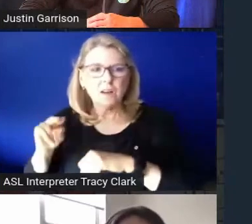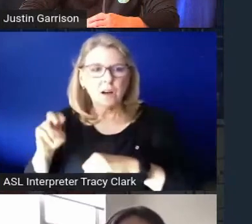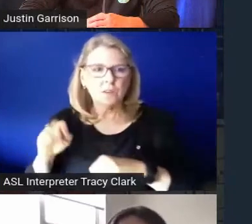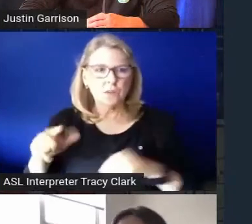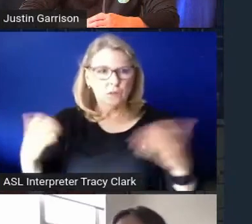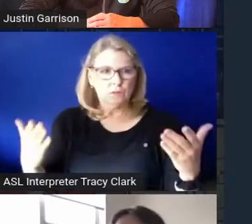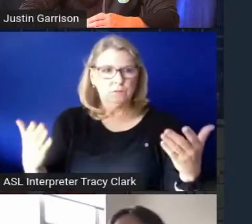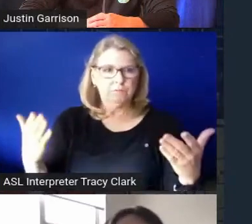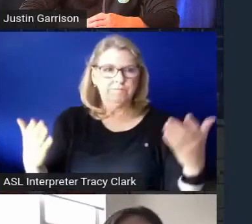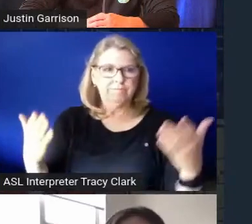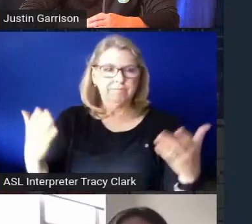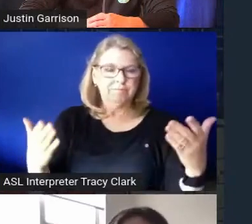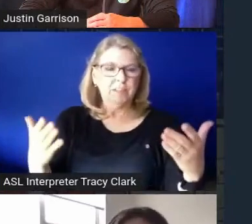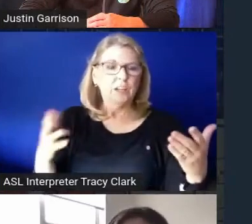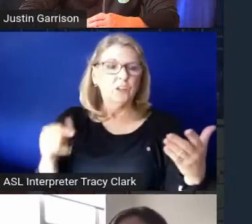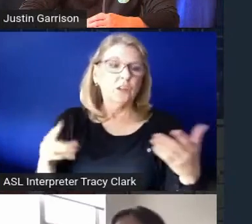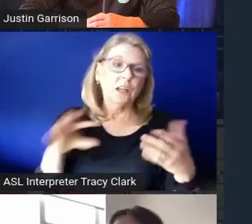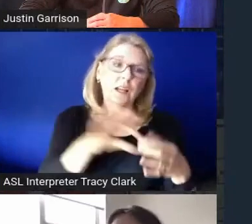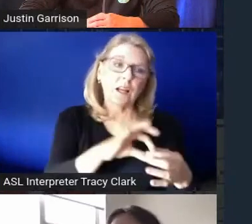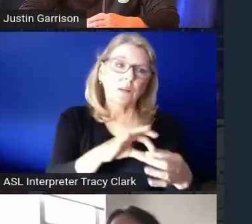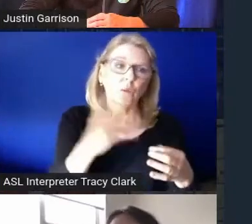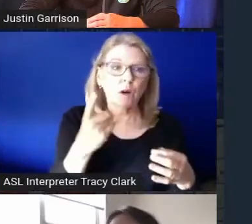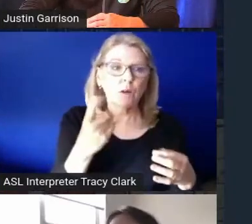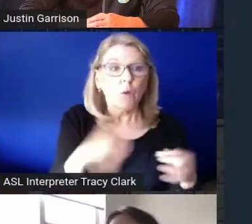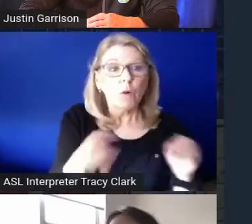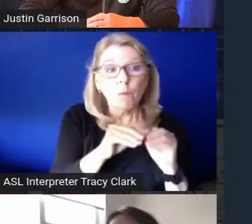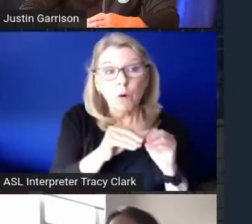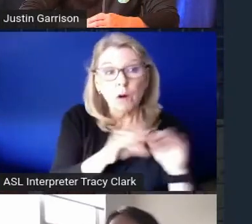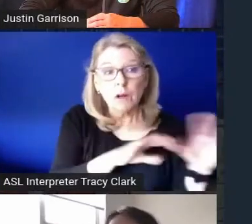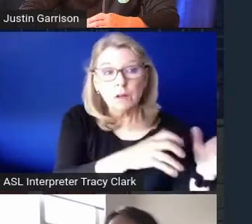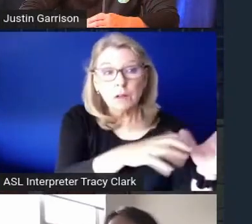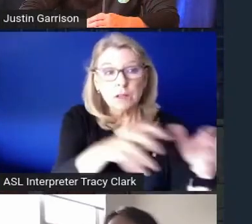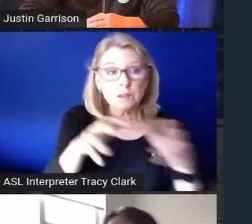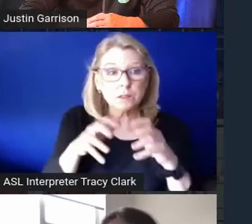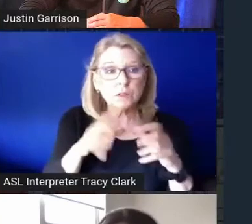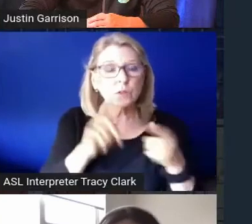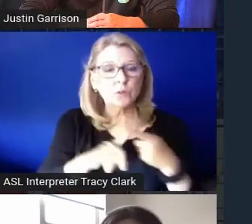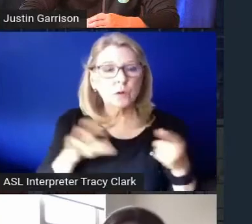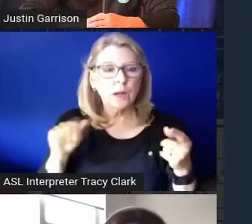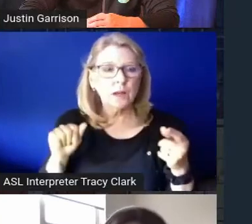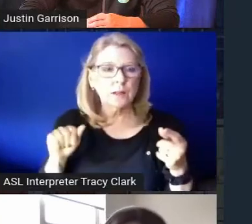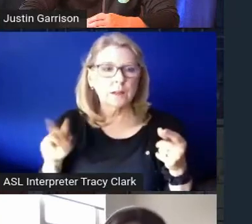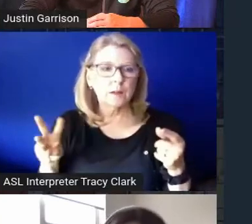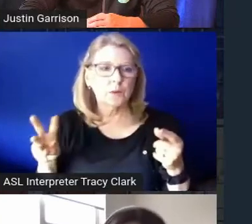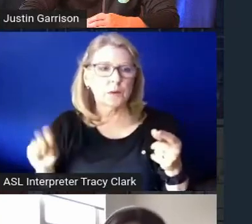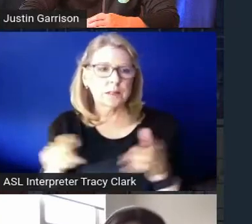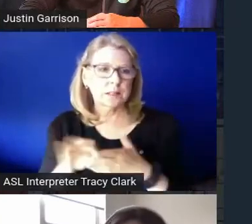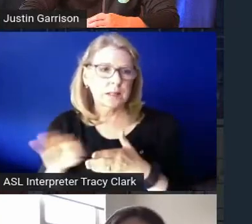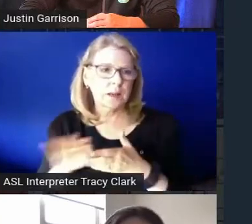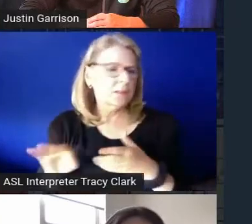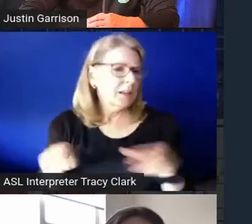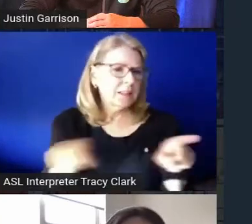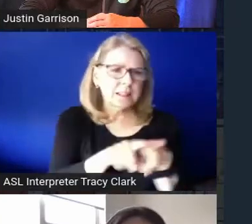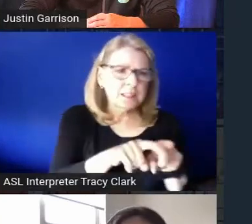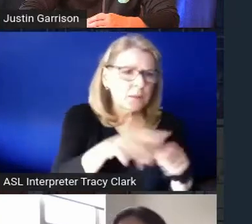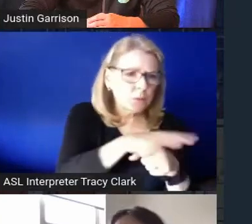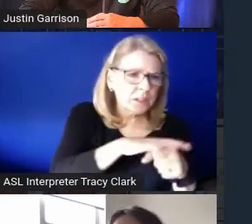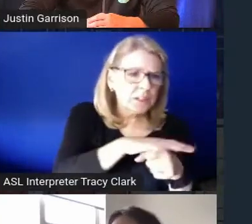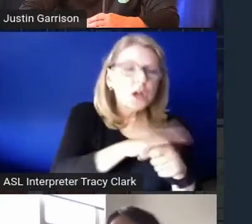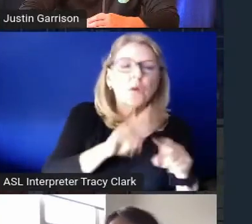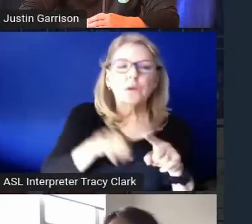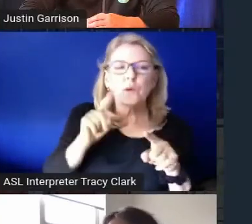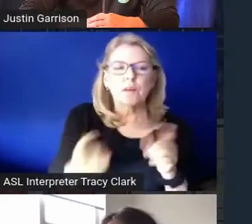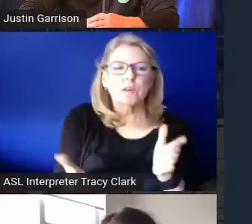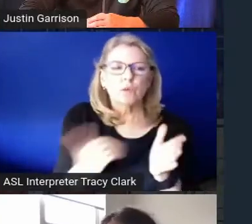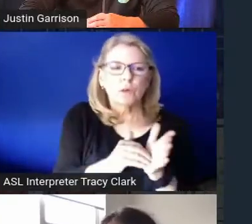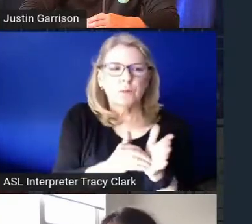your AWS account, even in the same region. You just need to repeat this process each time. For each new cluster,